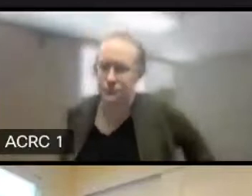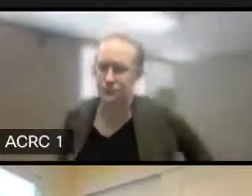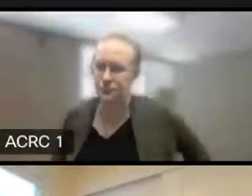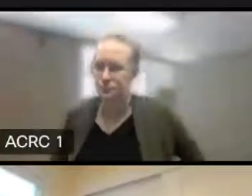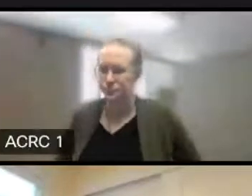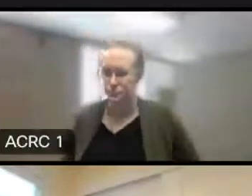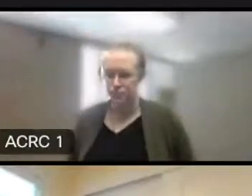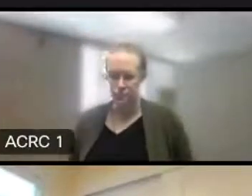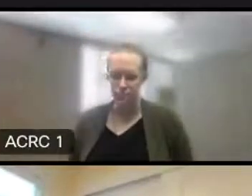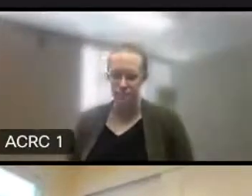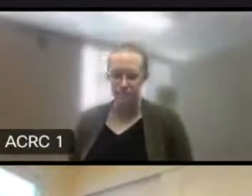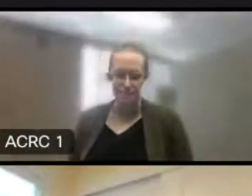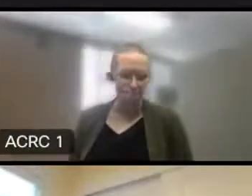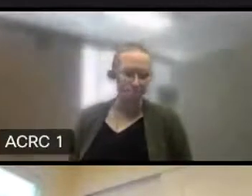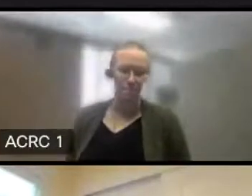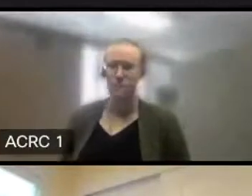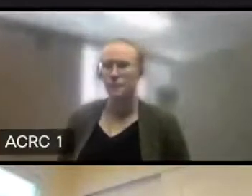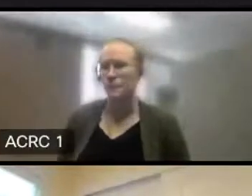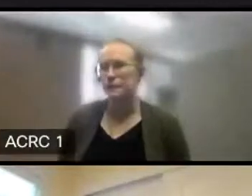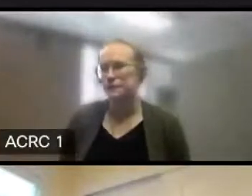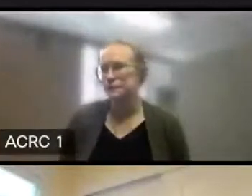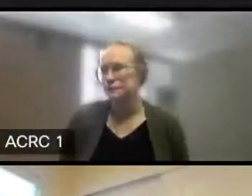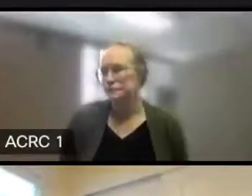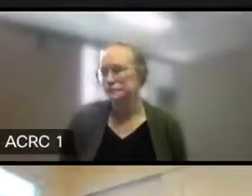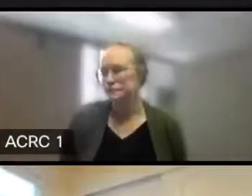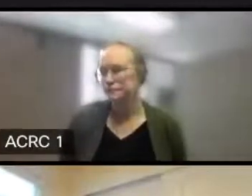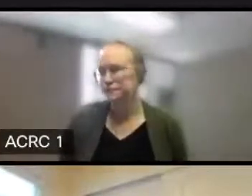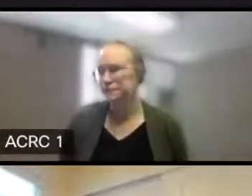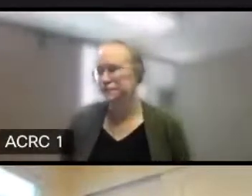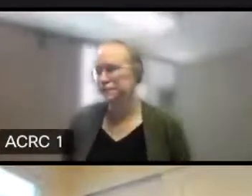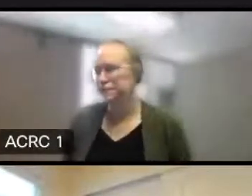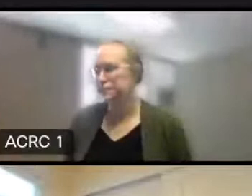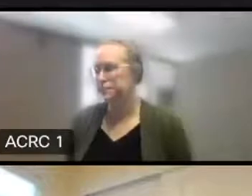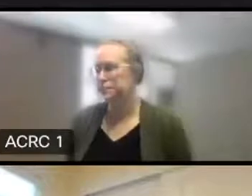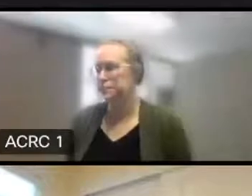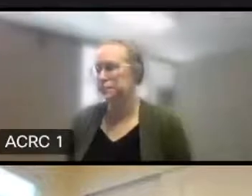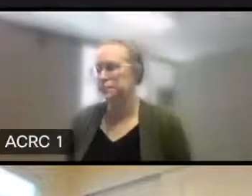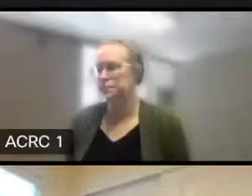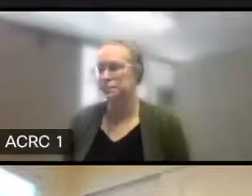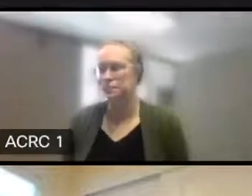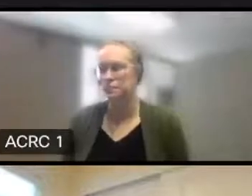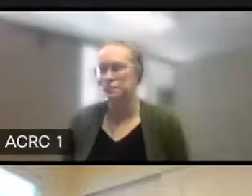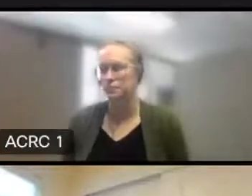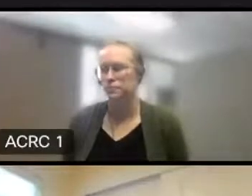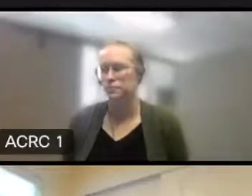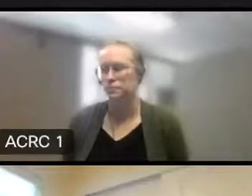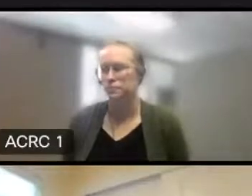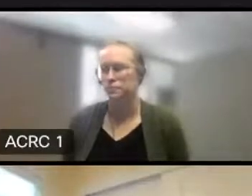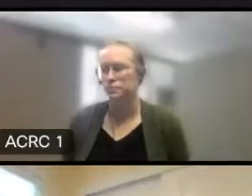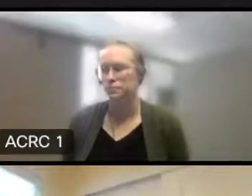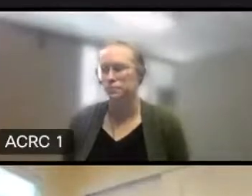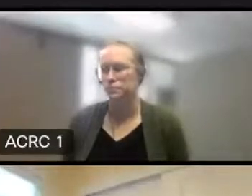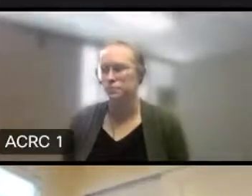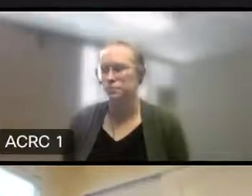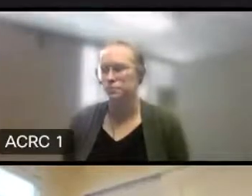said, I think my assistant Zach is still around. If we have not sent out, which I don't think we have yet, sent out the